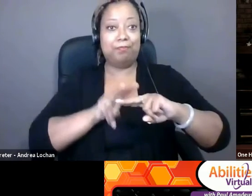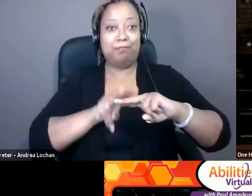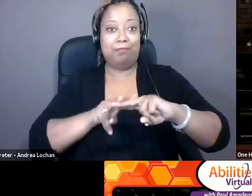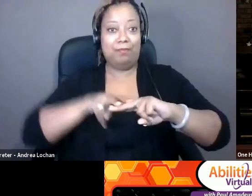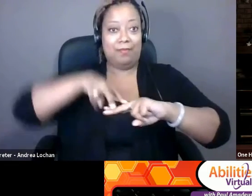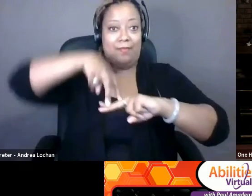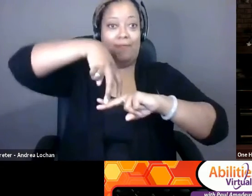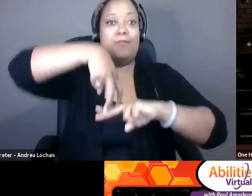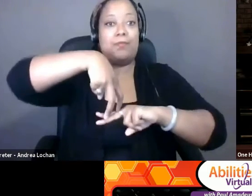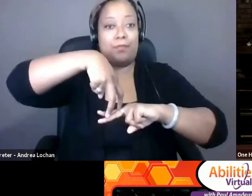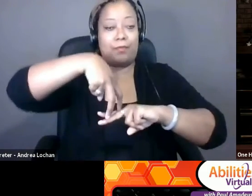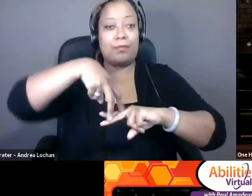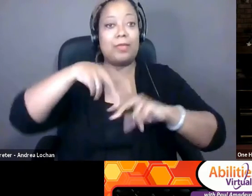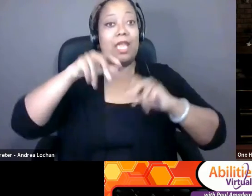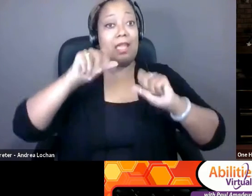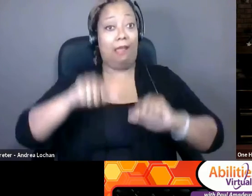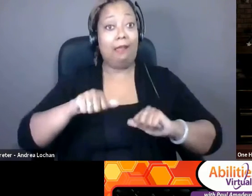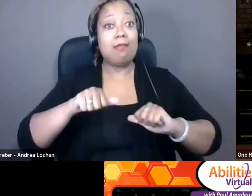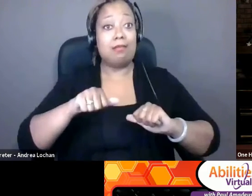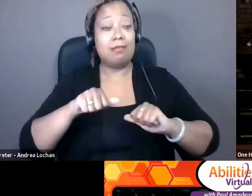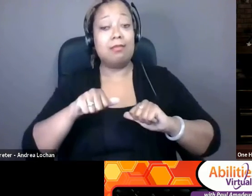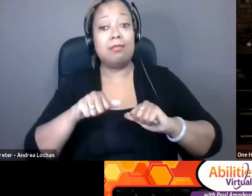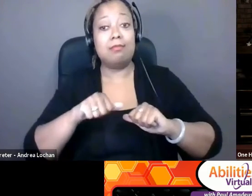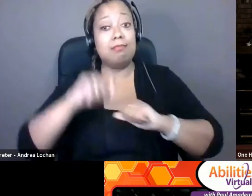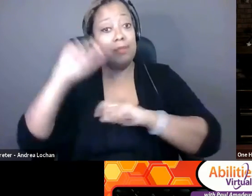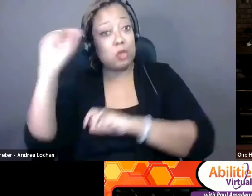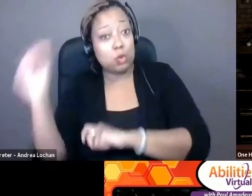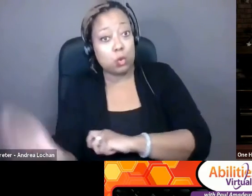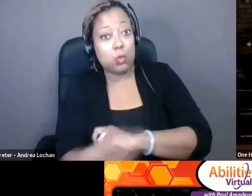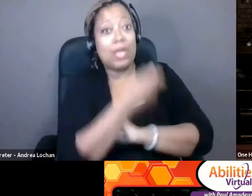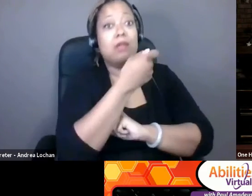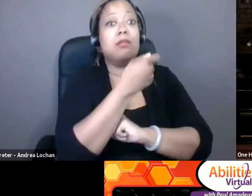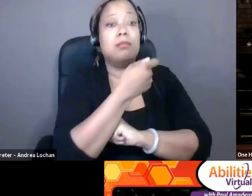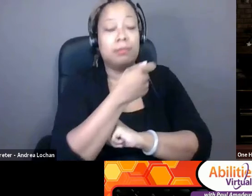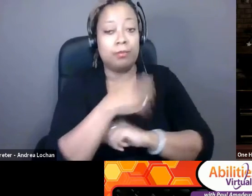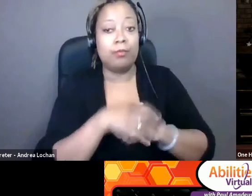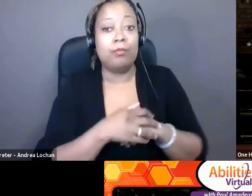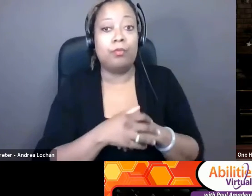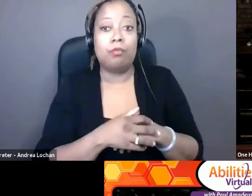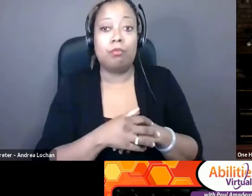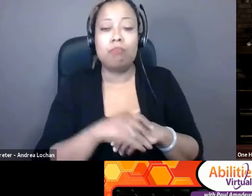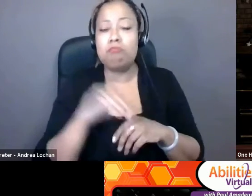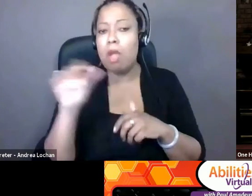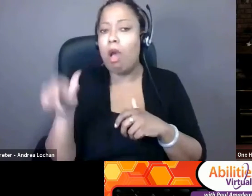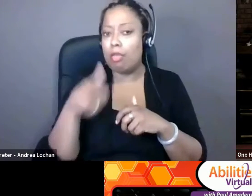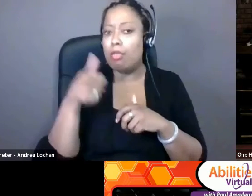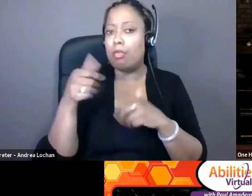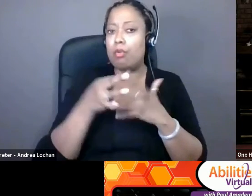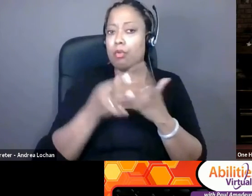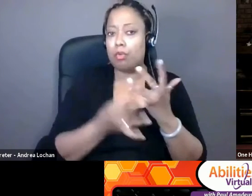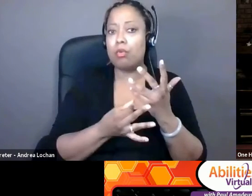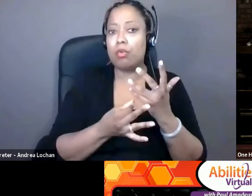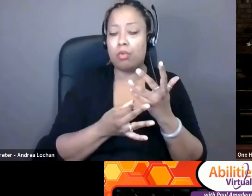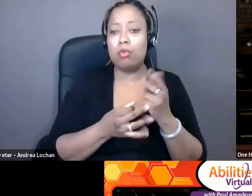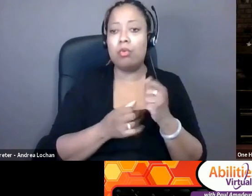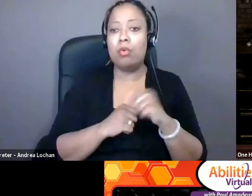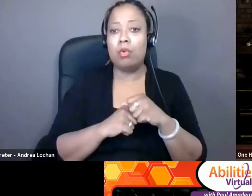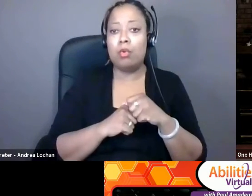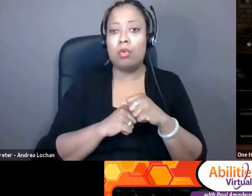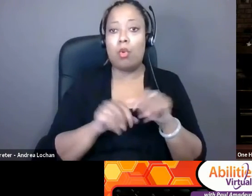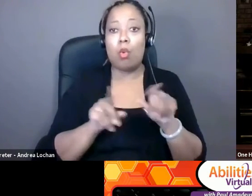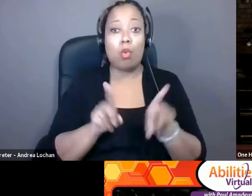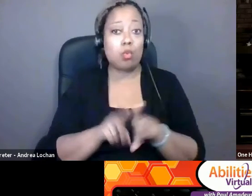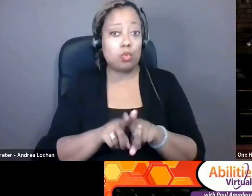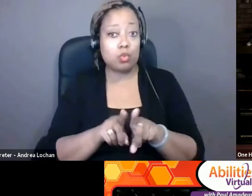them to freely be able to swing around their body. Now, there are other alternatives. There's